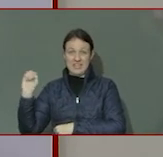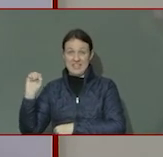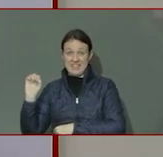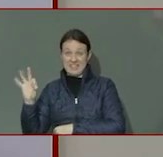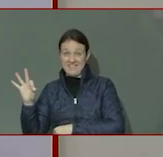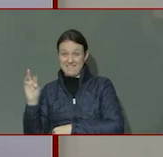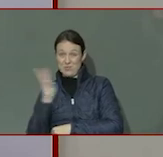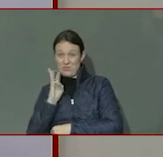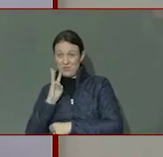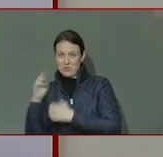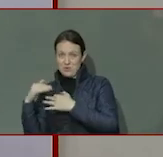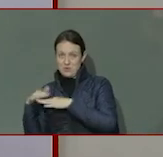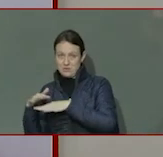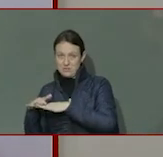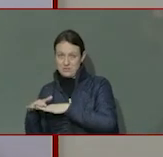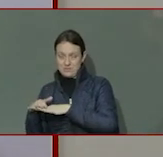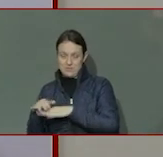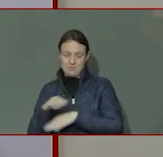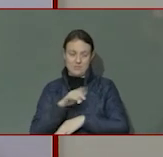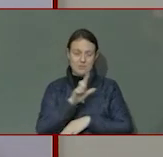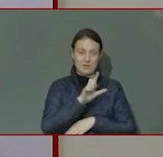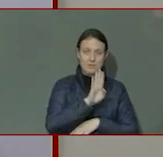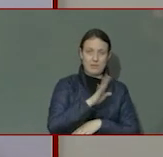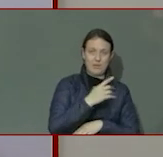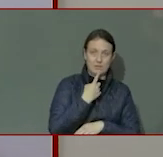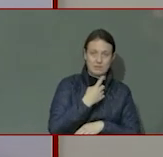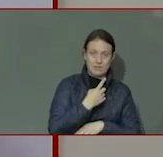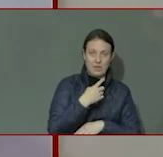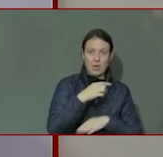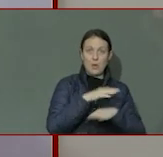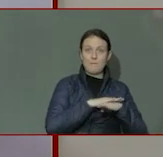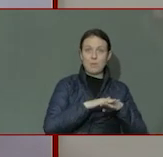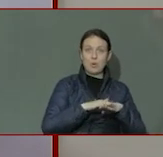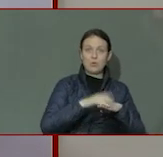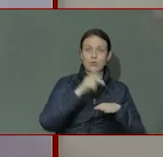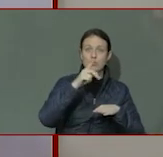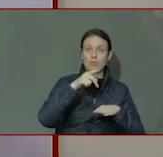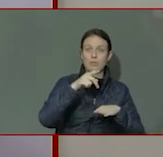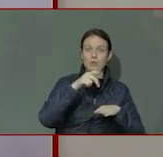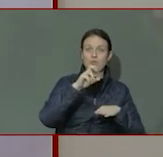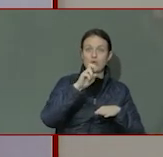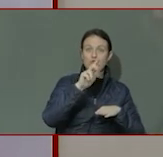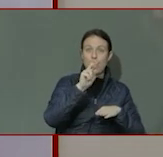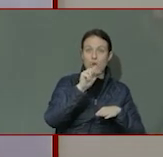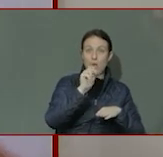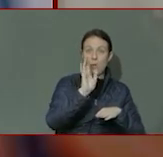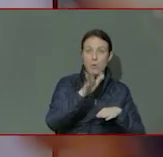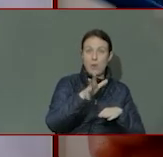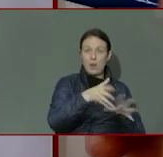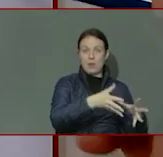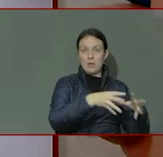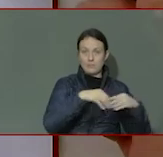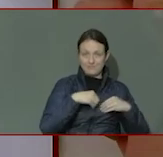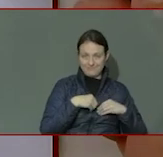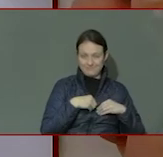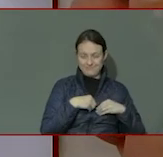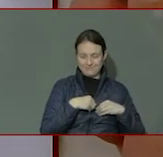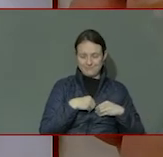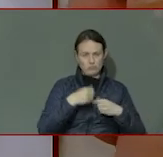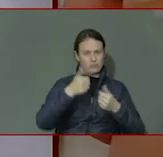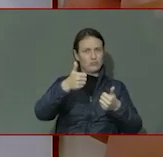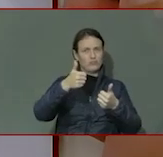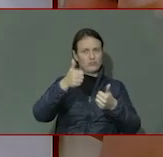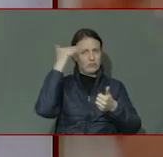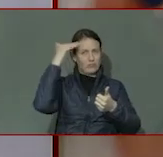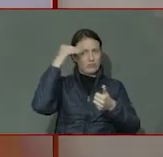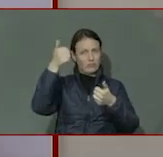according to Lowry-Bronsted, a base is a proton acceptor. Yes, well done, grade 12s, you know your